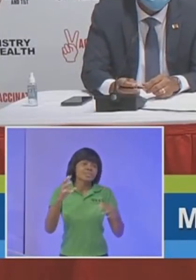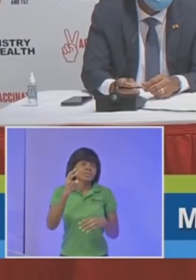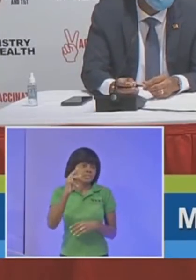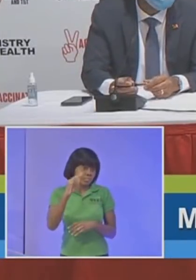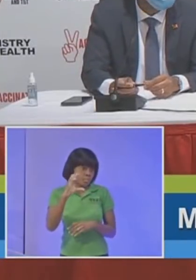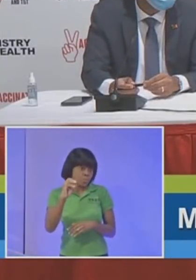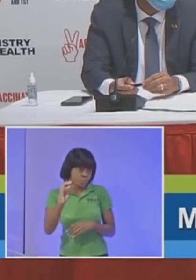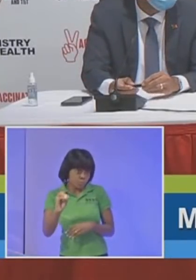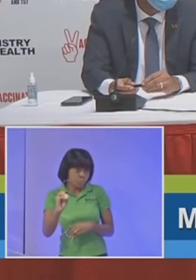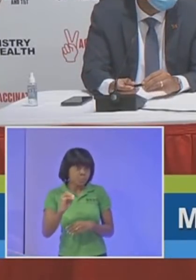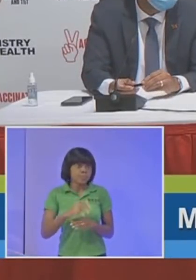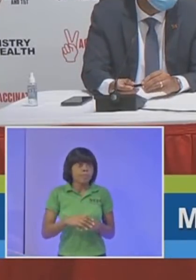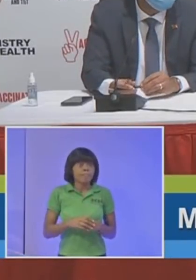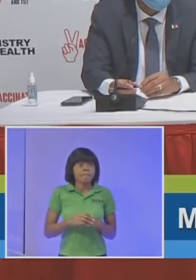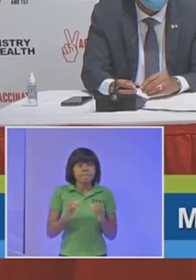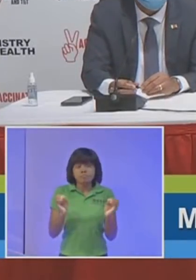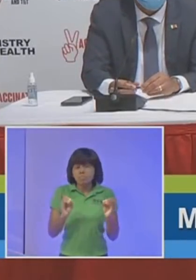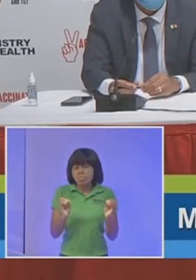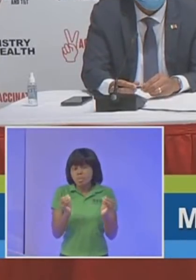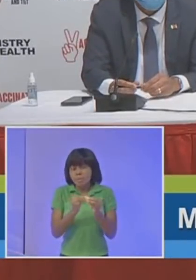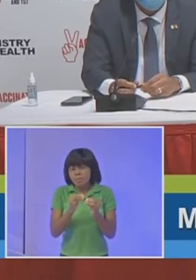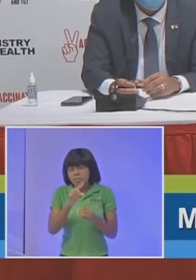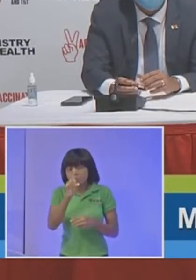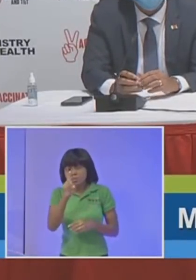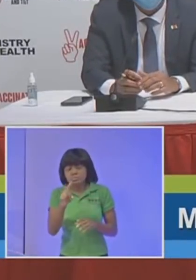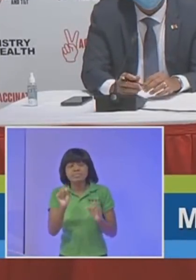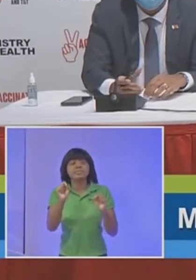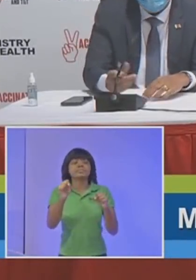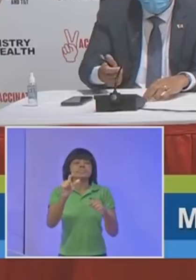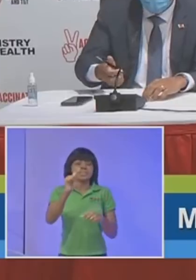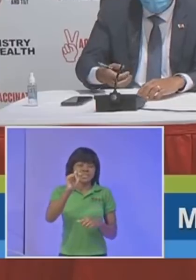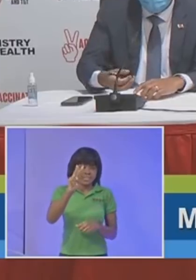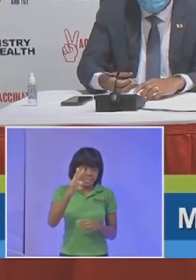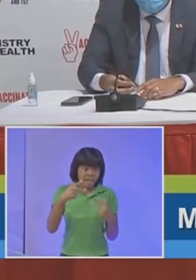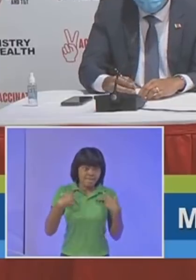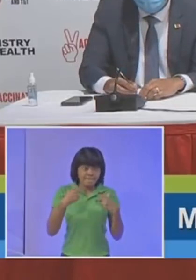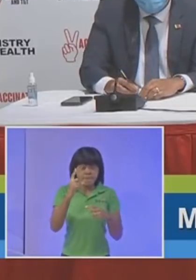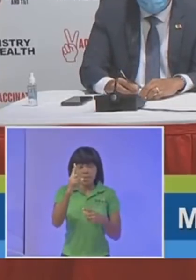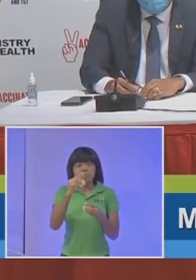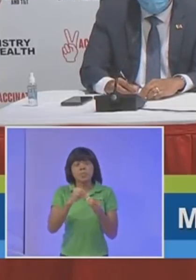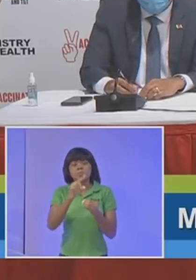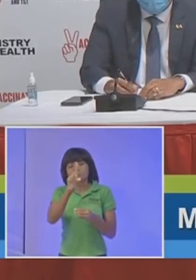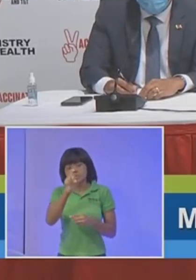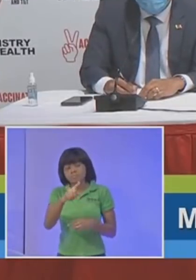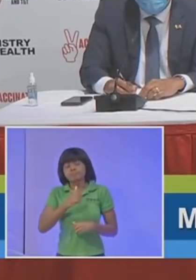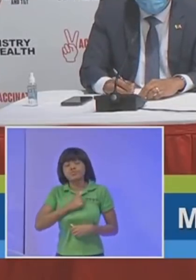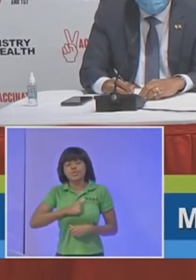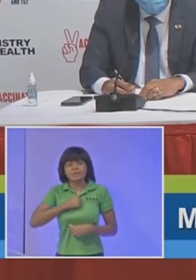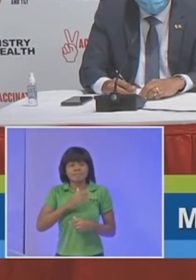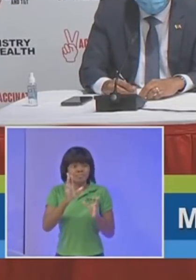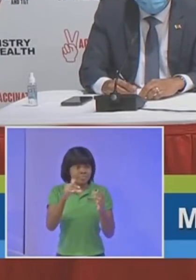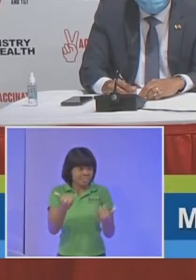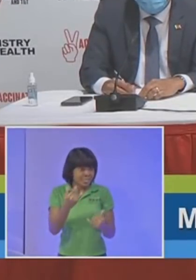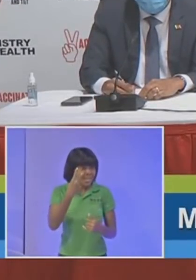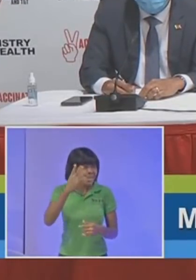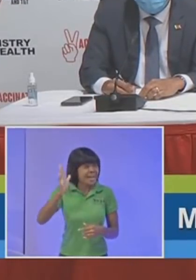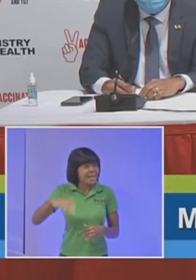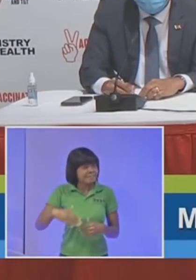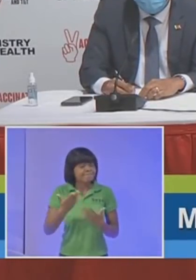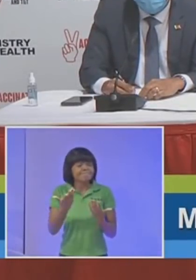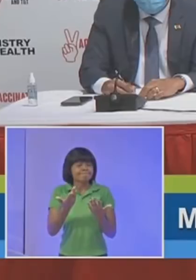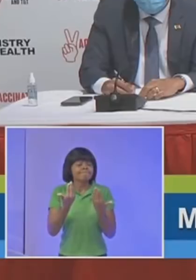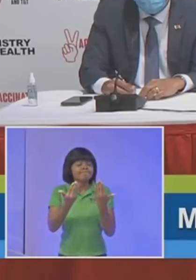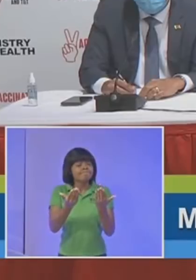we have any other. Oh, I do see a follow-up from TV6. My apologies. Let's go to TV6's follow-up question, please.